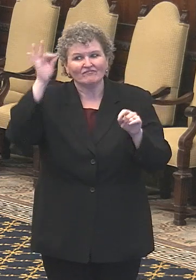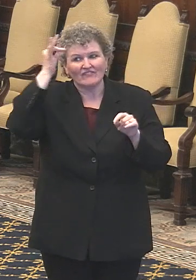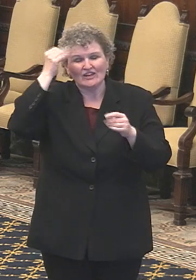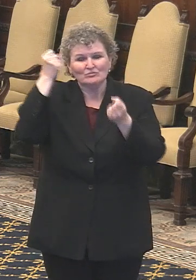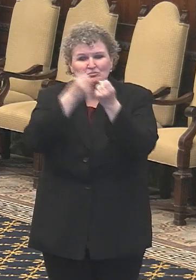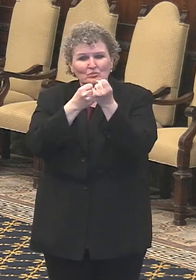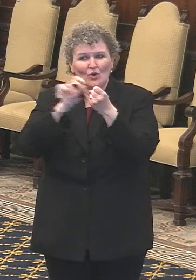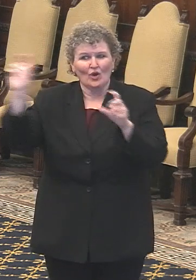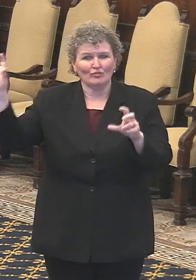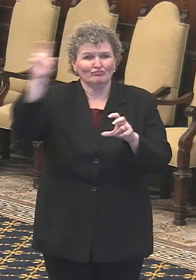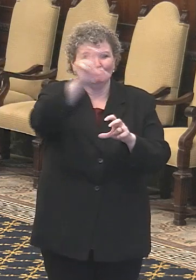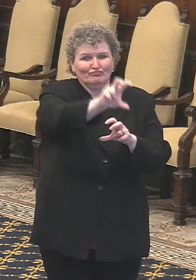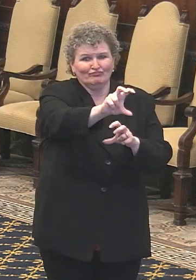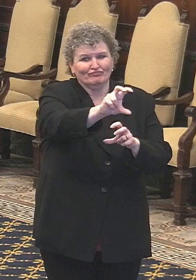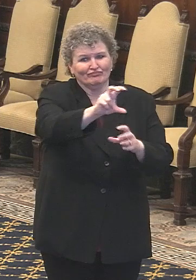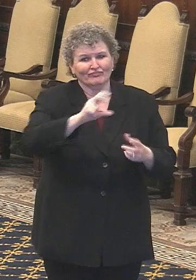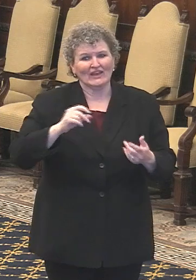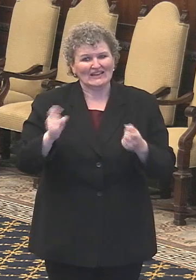these hospitals afloat.